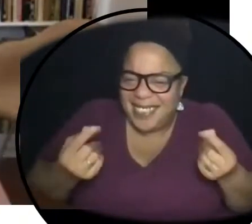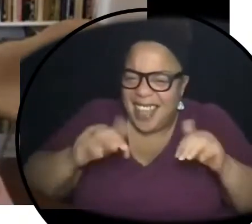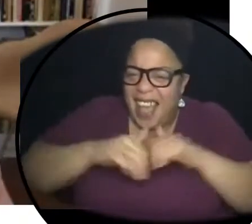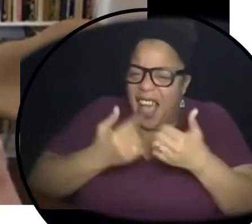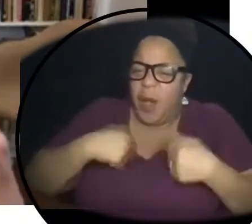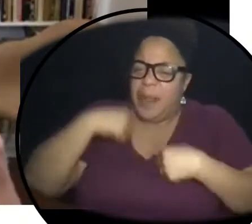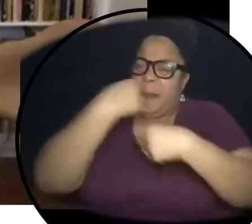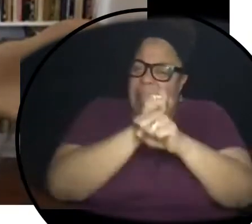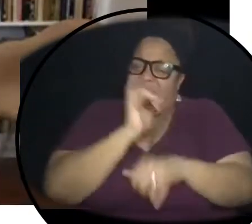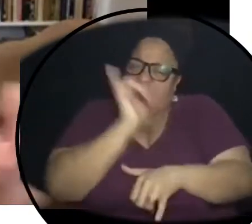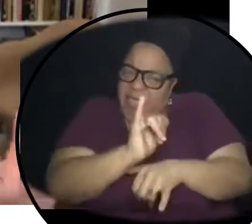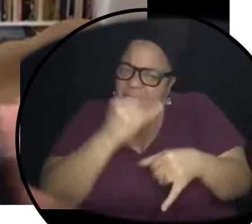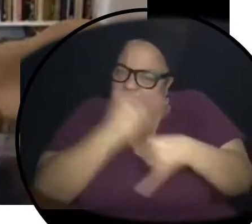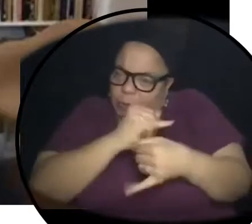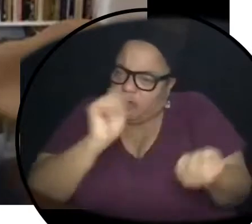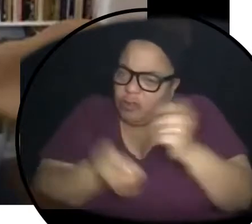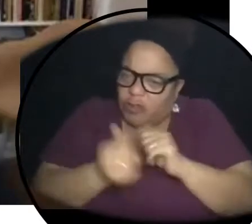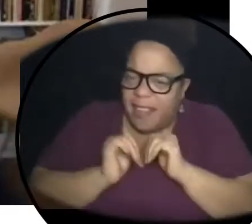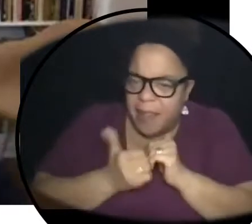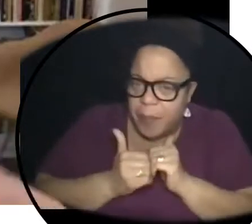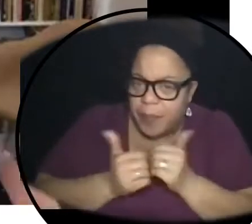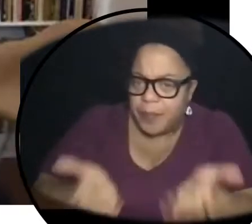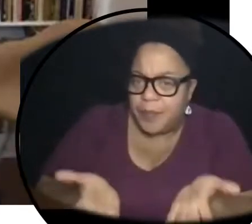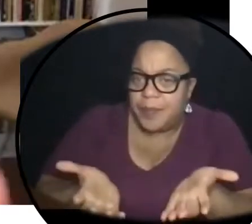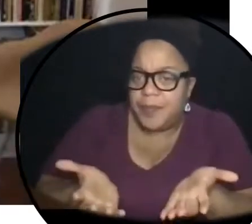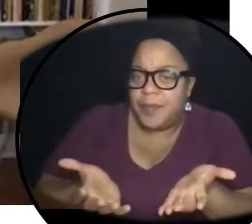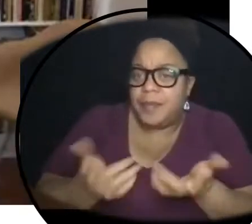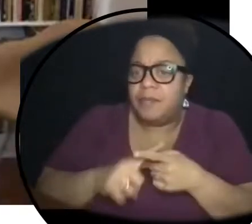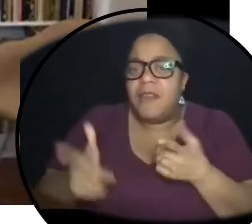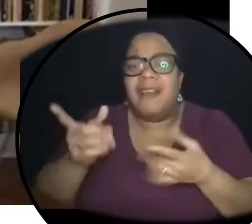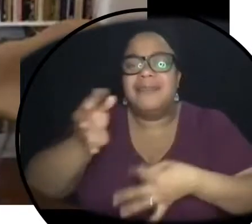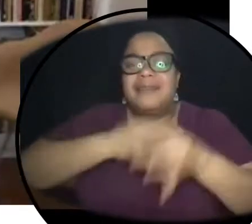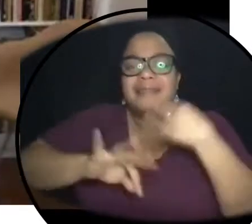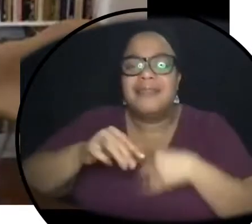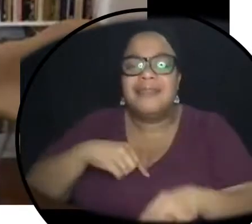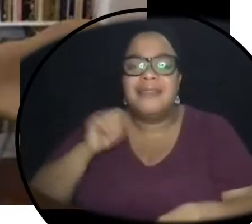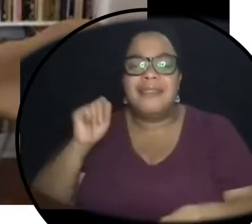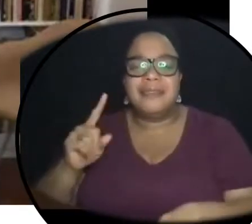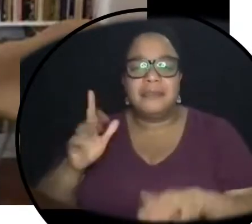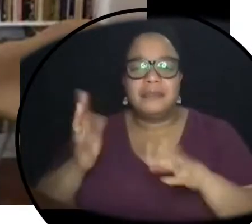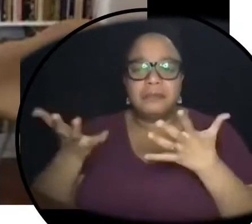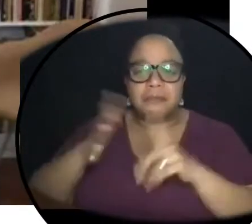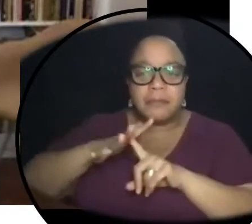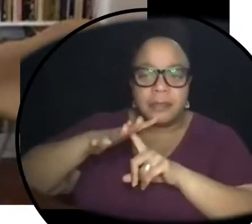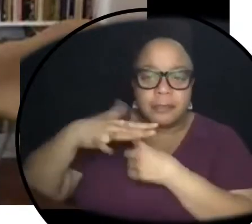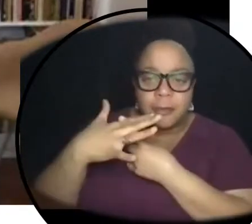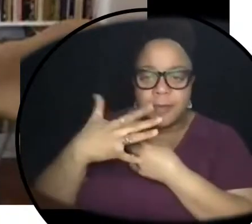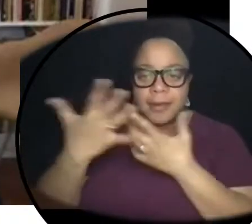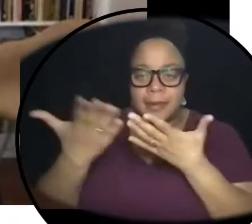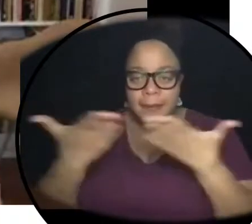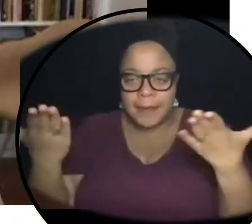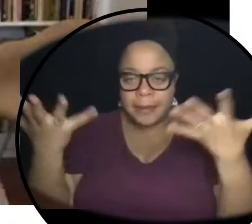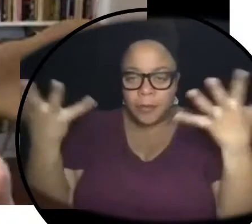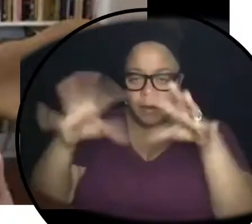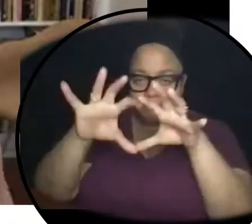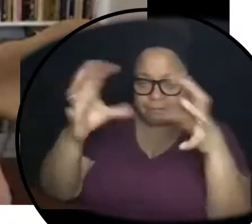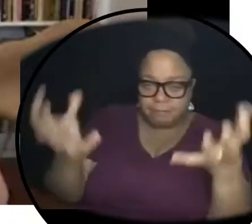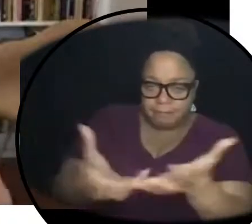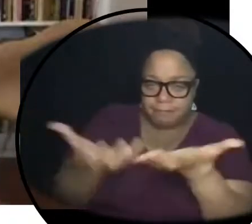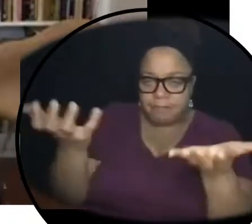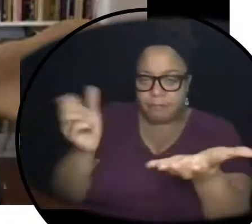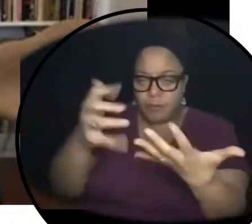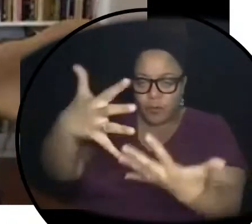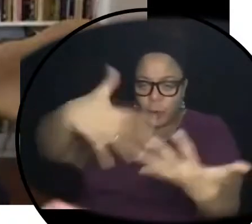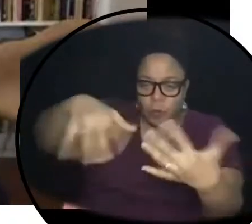say that this is what we have come to call an intersectional approach. And the part played